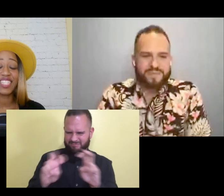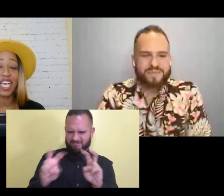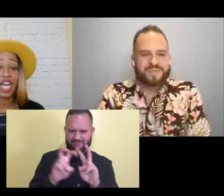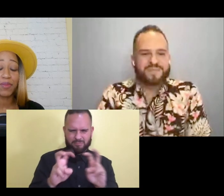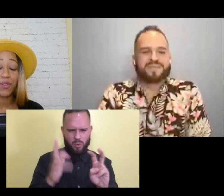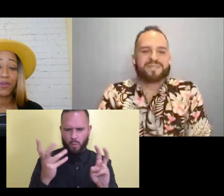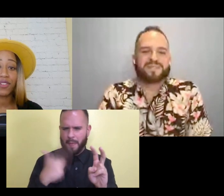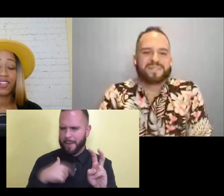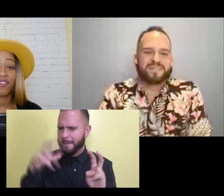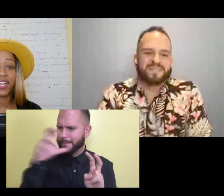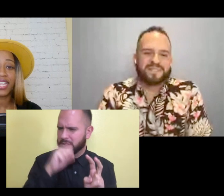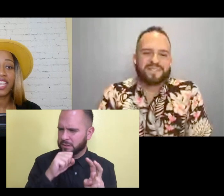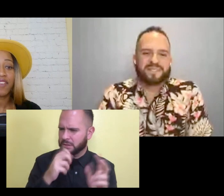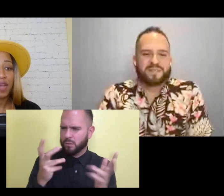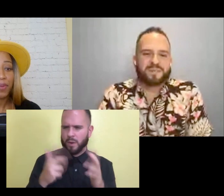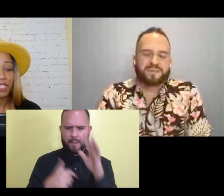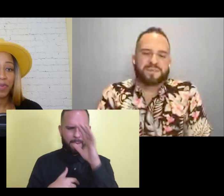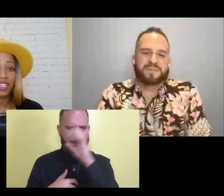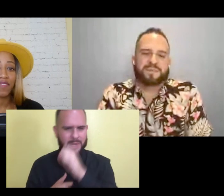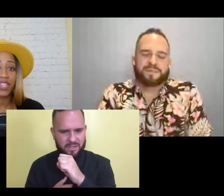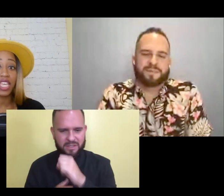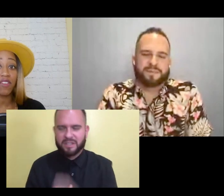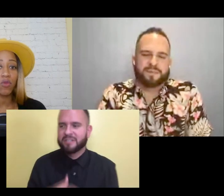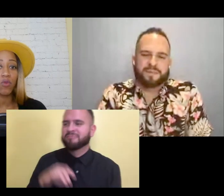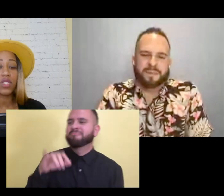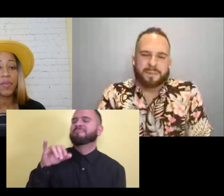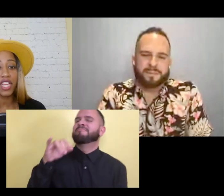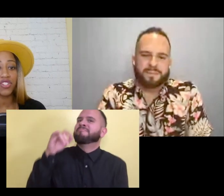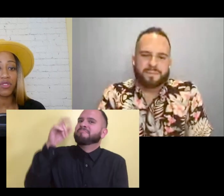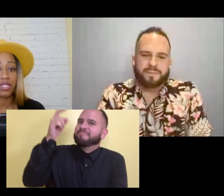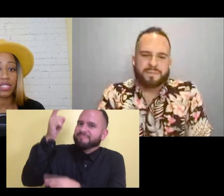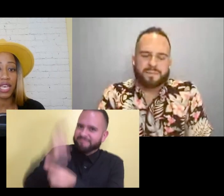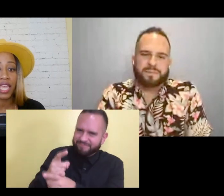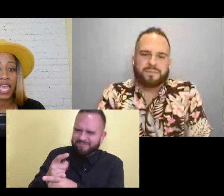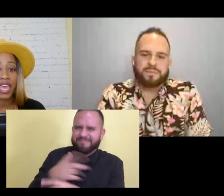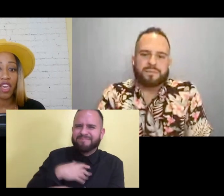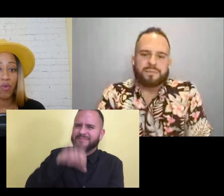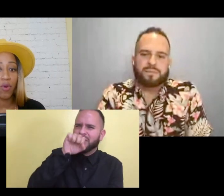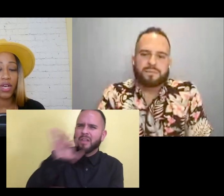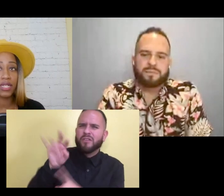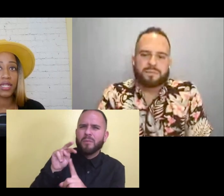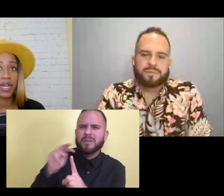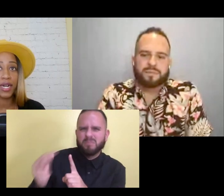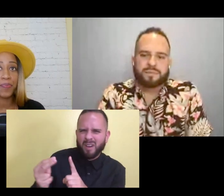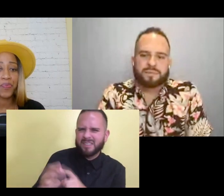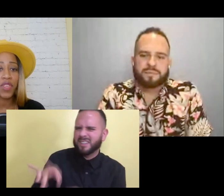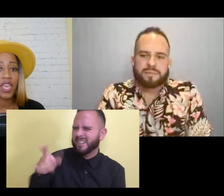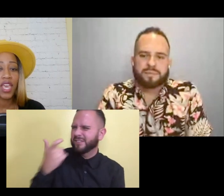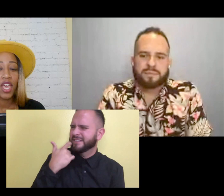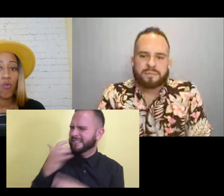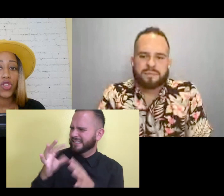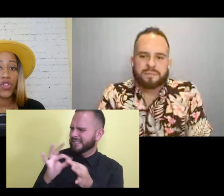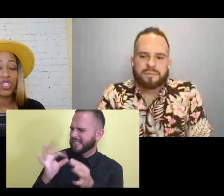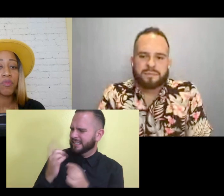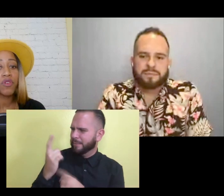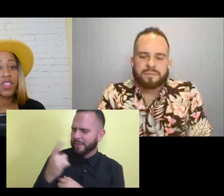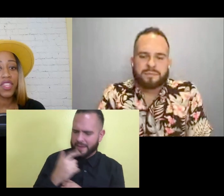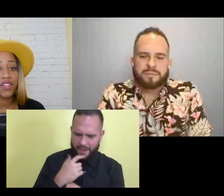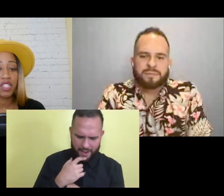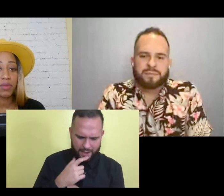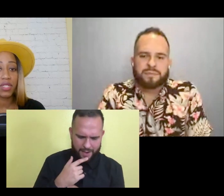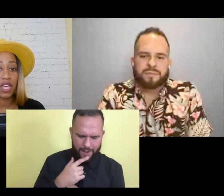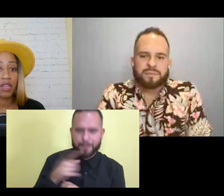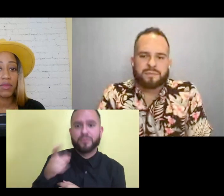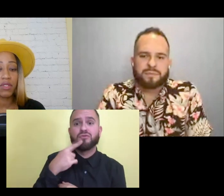That is absolutely correct. And I love that perspective. And even something that you just said, it was when you go to the